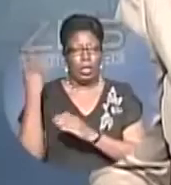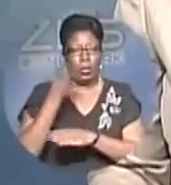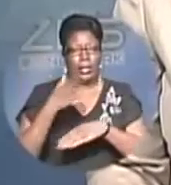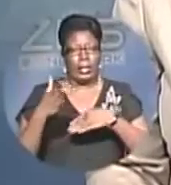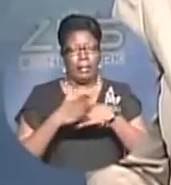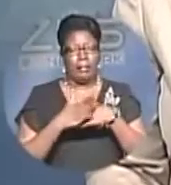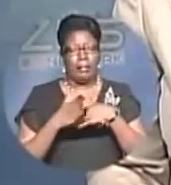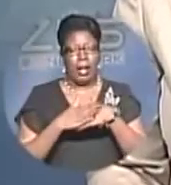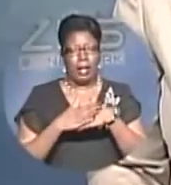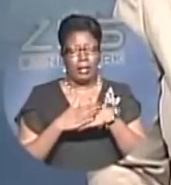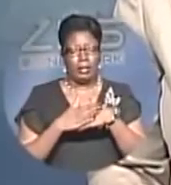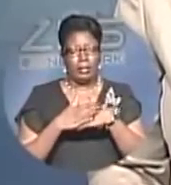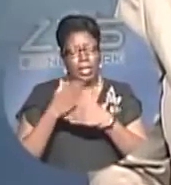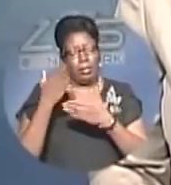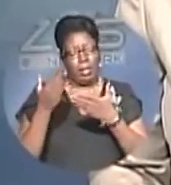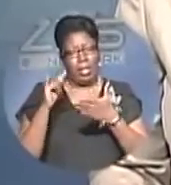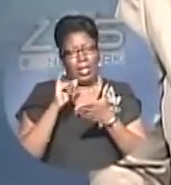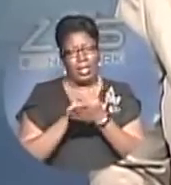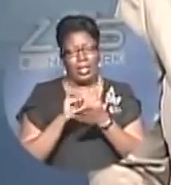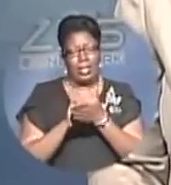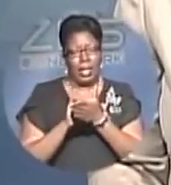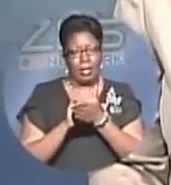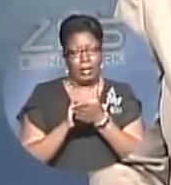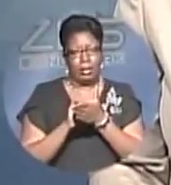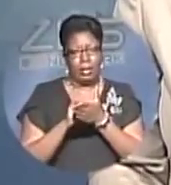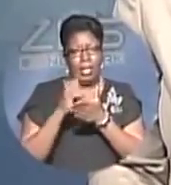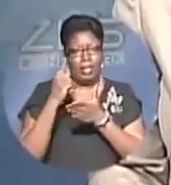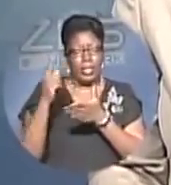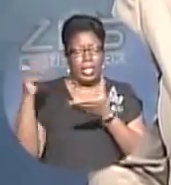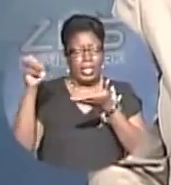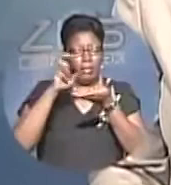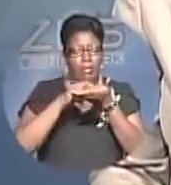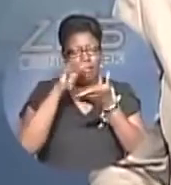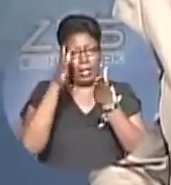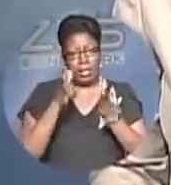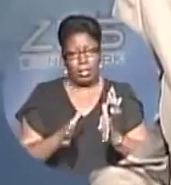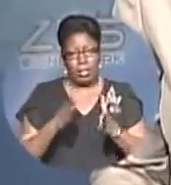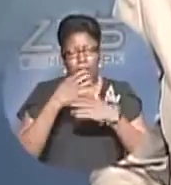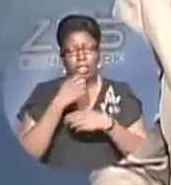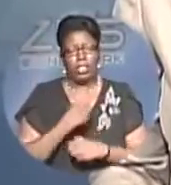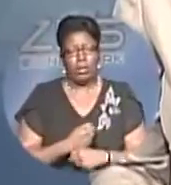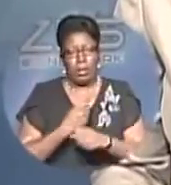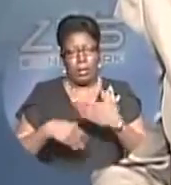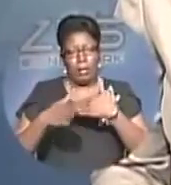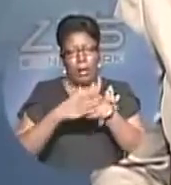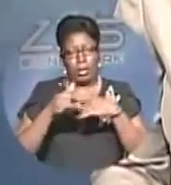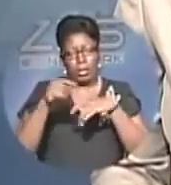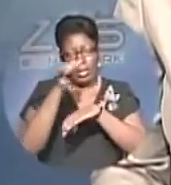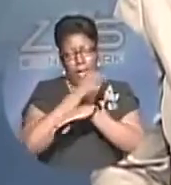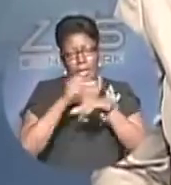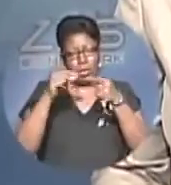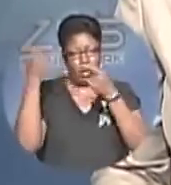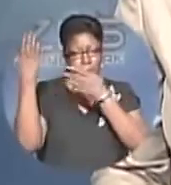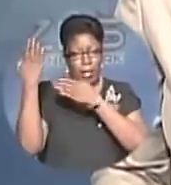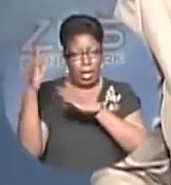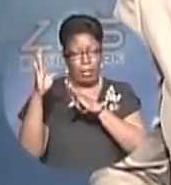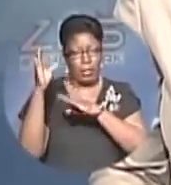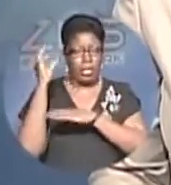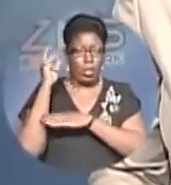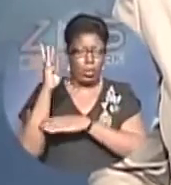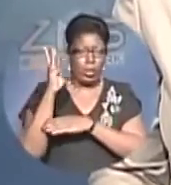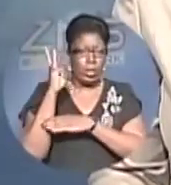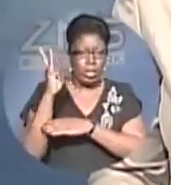Welcome back. It appears that investor confidence may be returning to the island of Grand Bahama as the area witnesses a